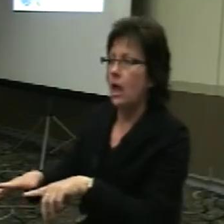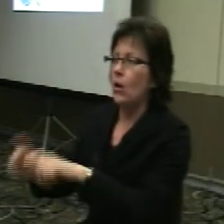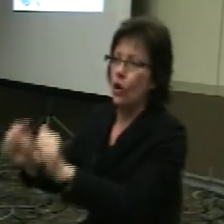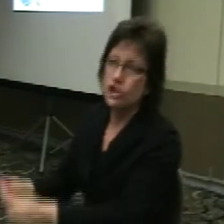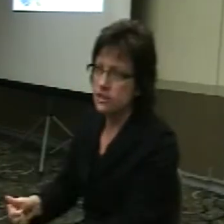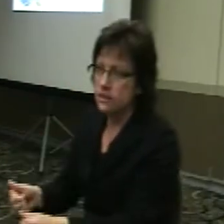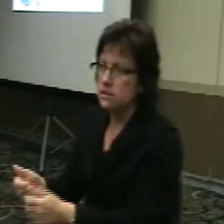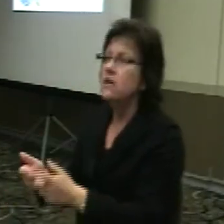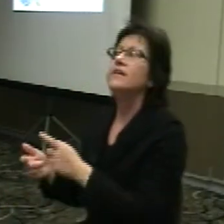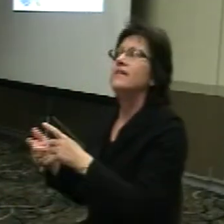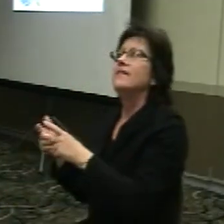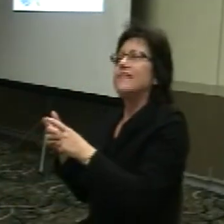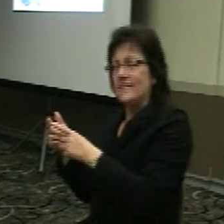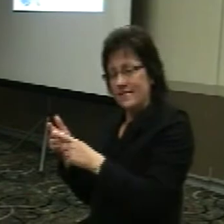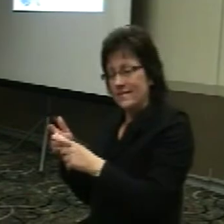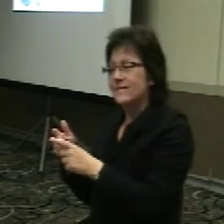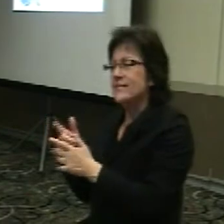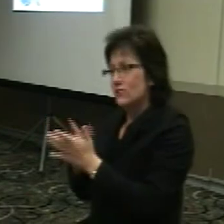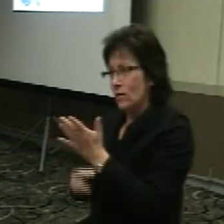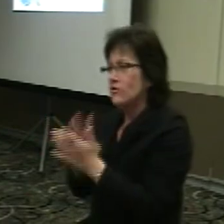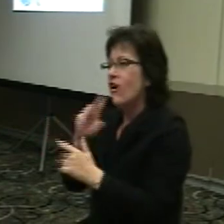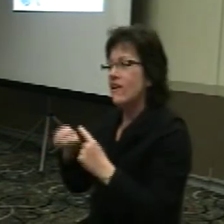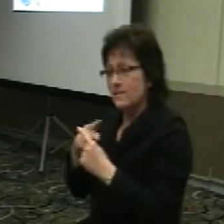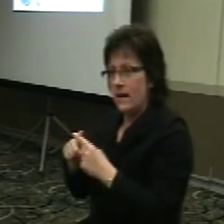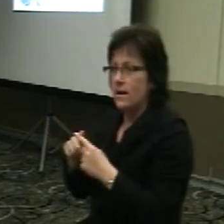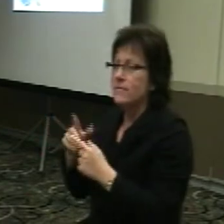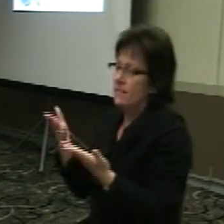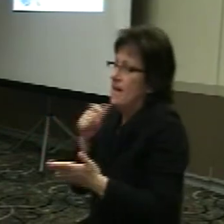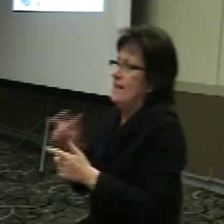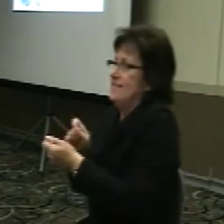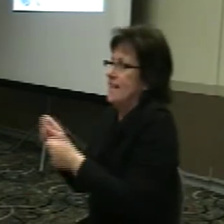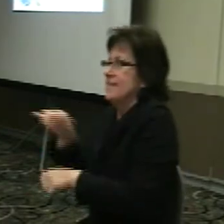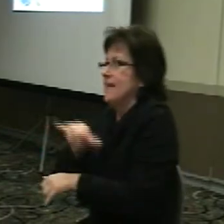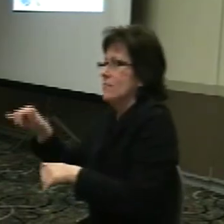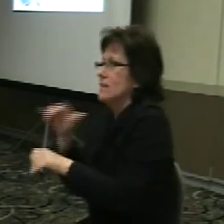extent, but that's exactly what we're talking about here that we've got to do something about in this plan.